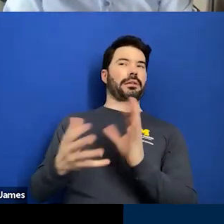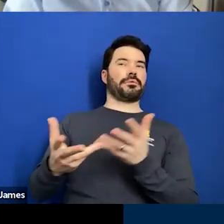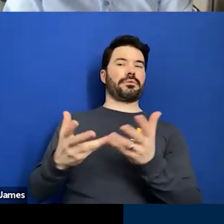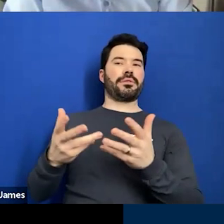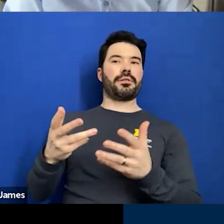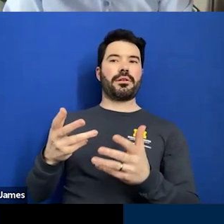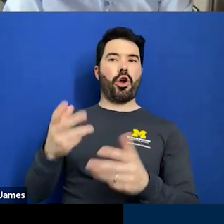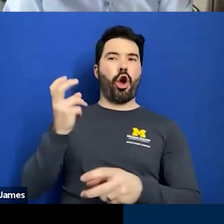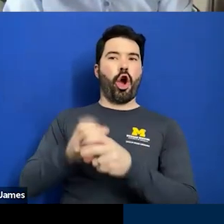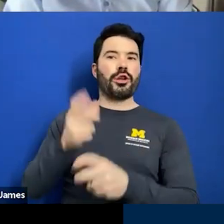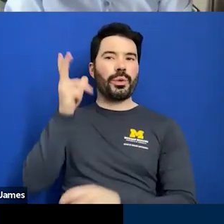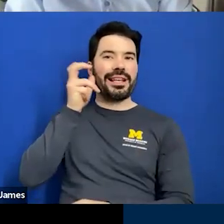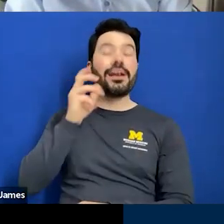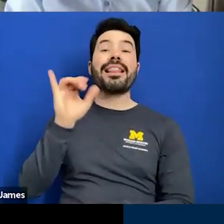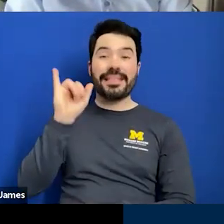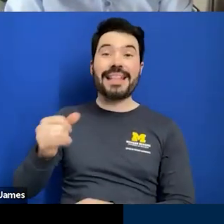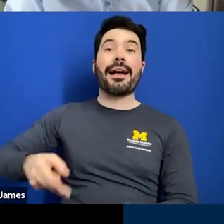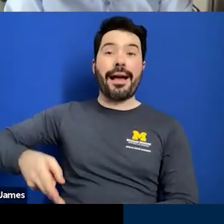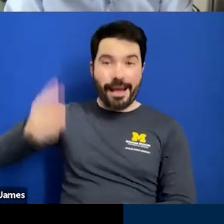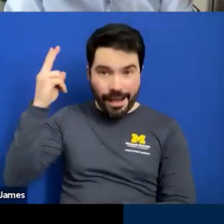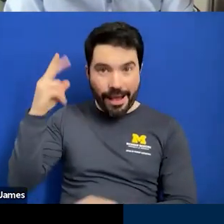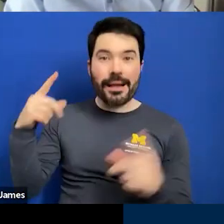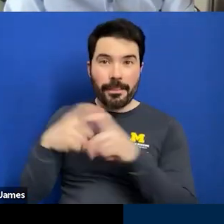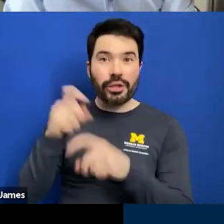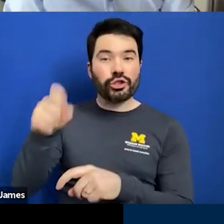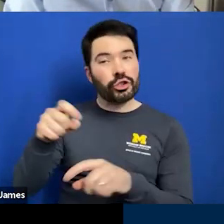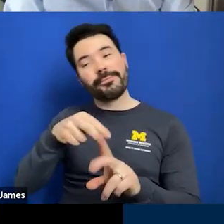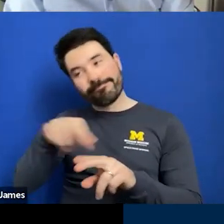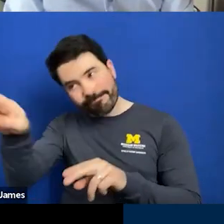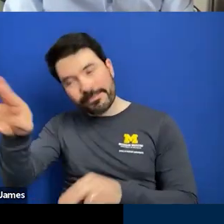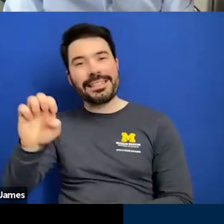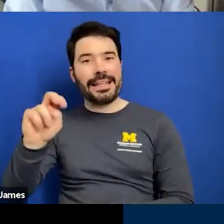that is someone who should be referred on to an ENT.